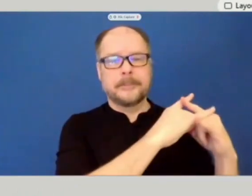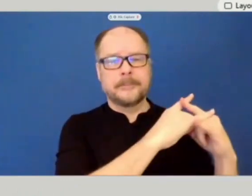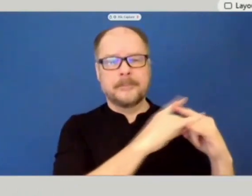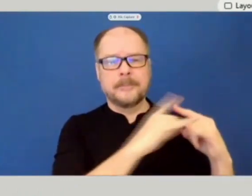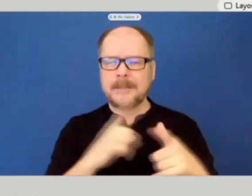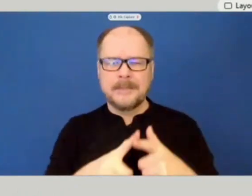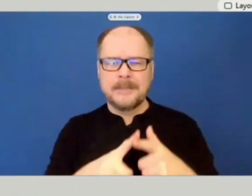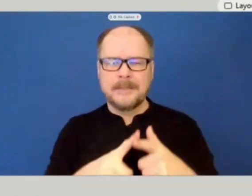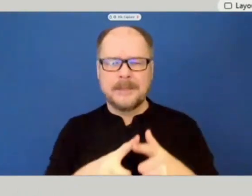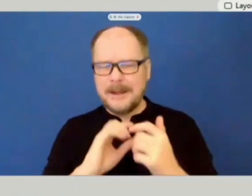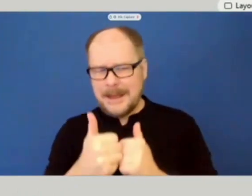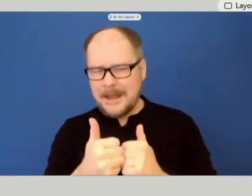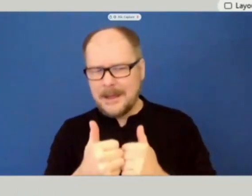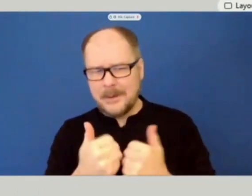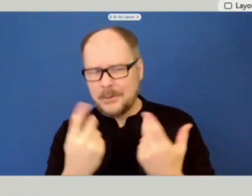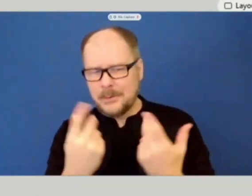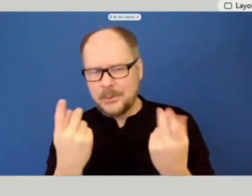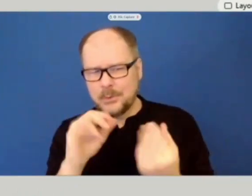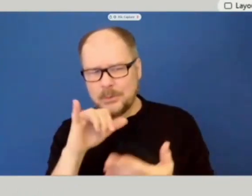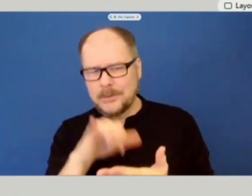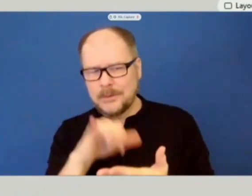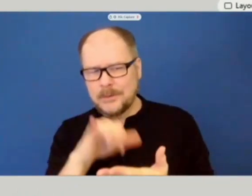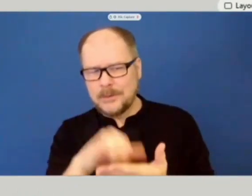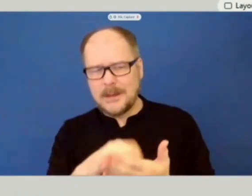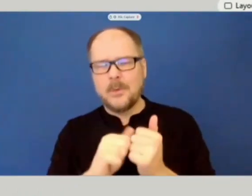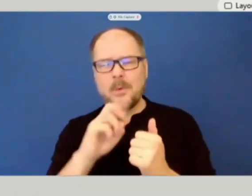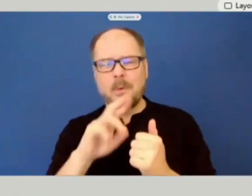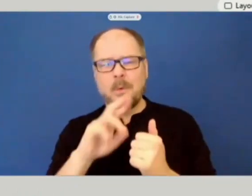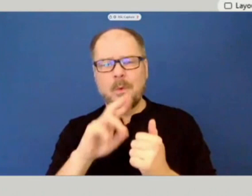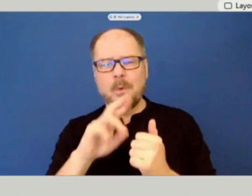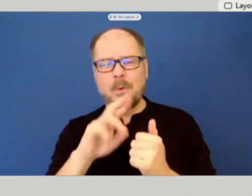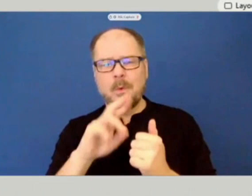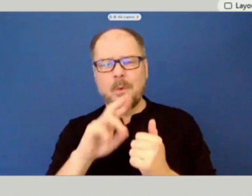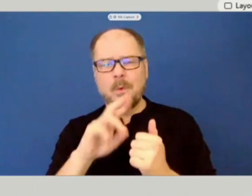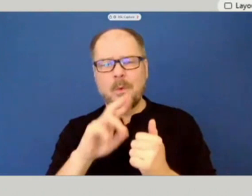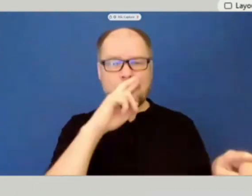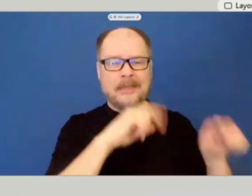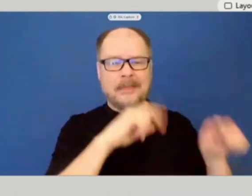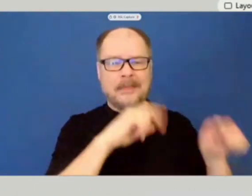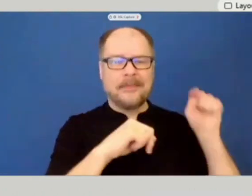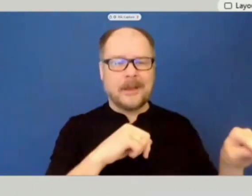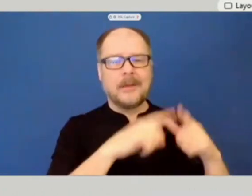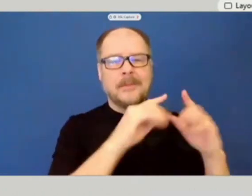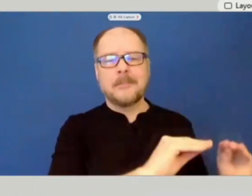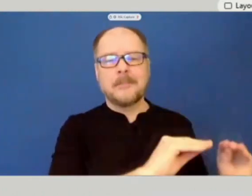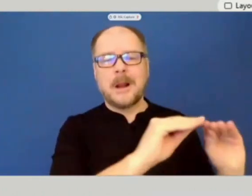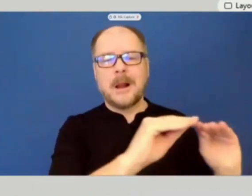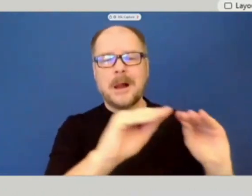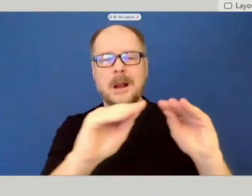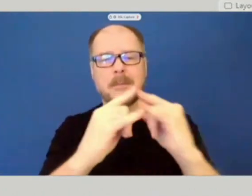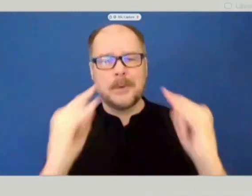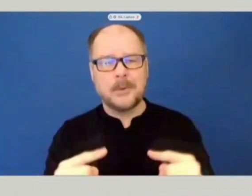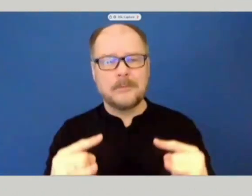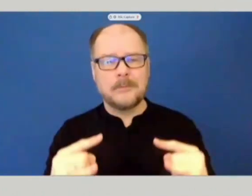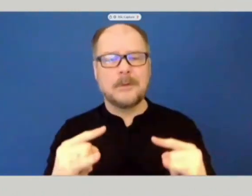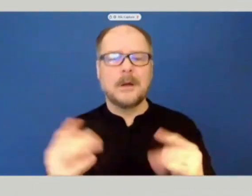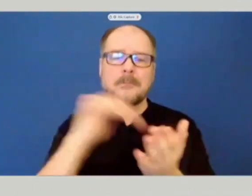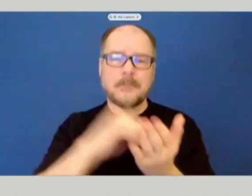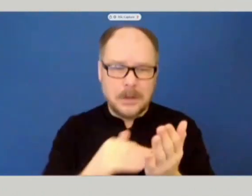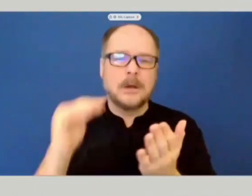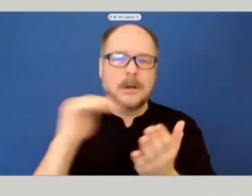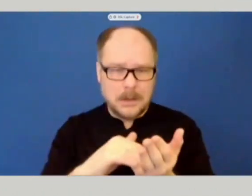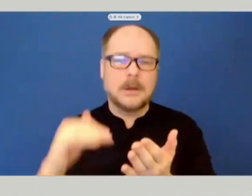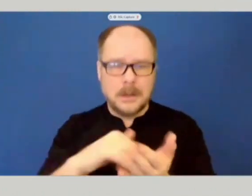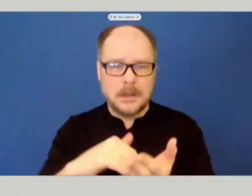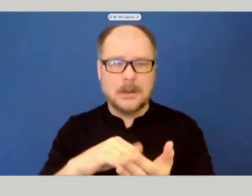doesn't happen again or continue to happen over and over and over? And for lack of a better term, like Gibby said a few months ago, we don't